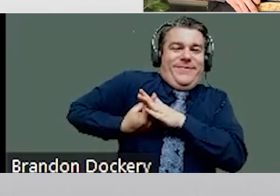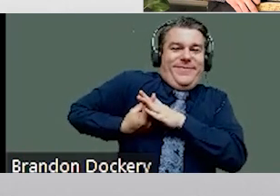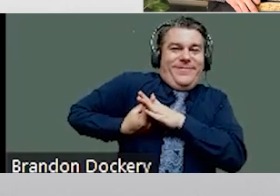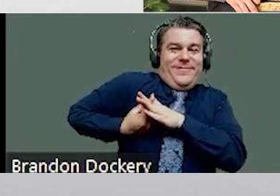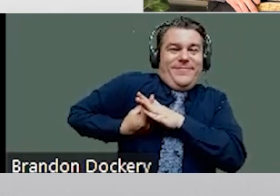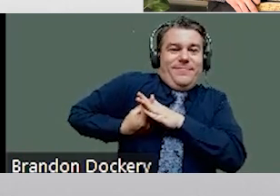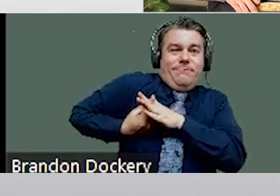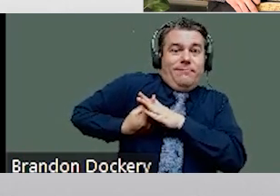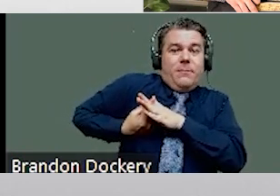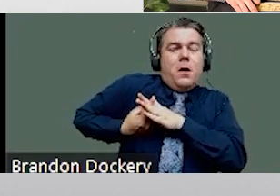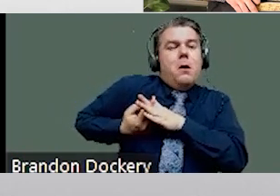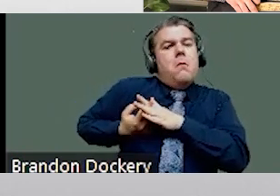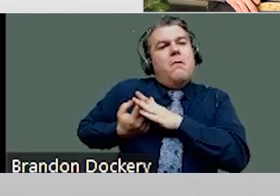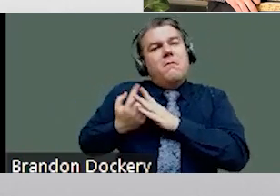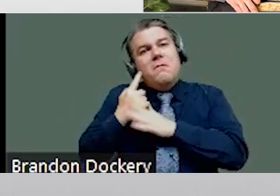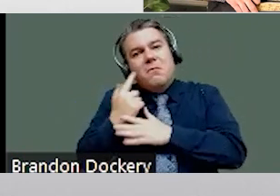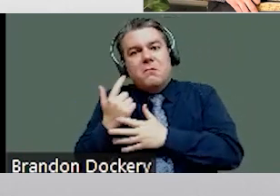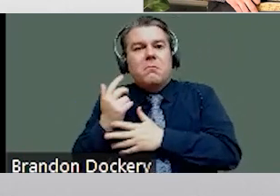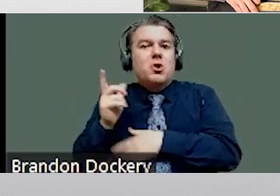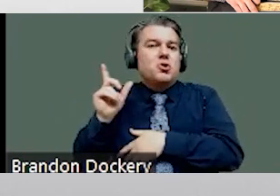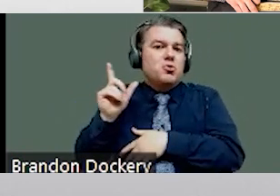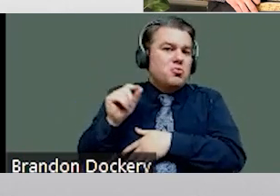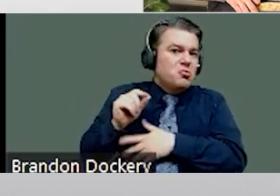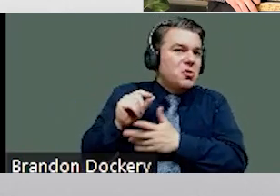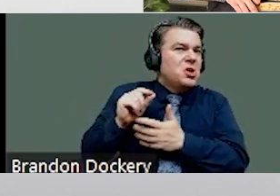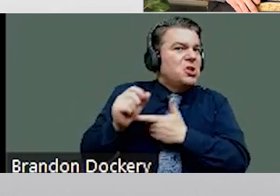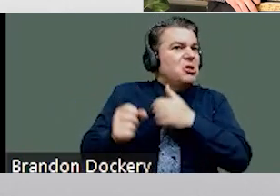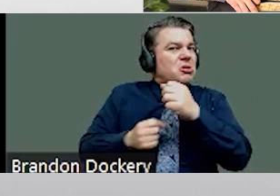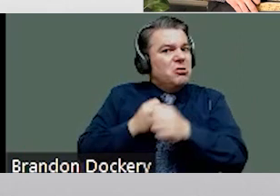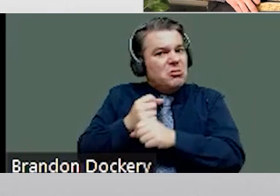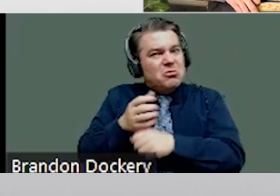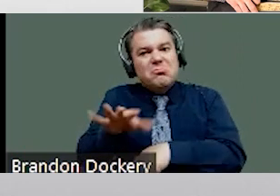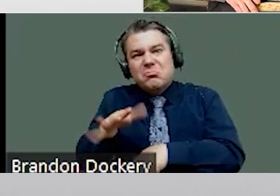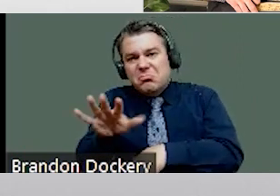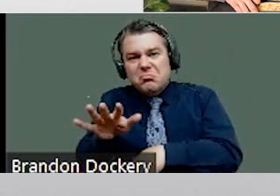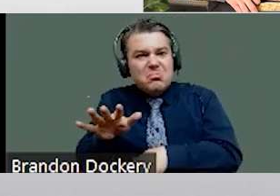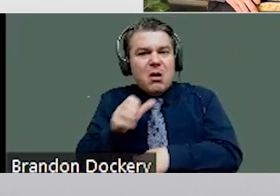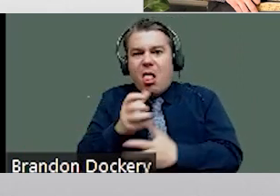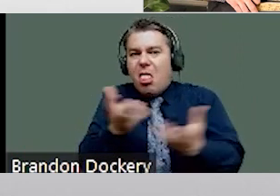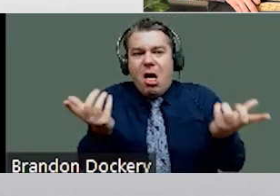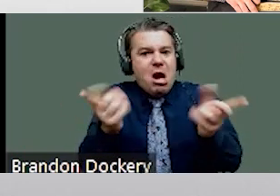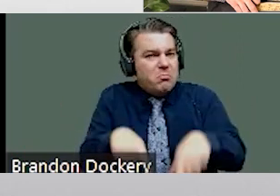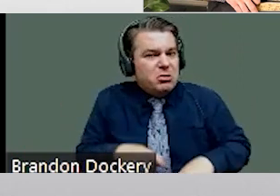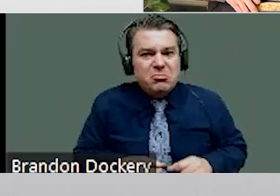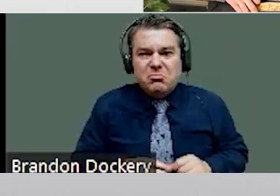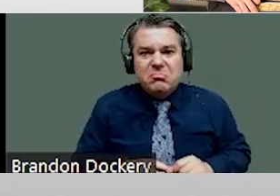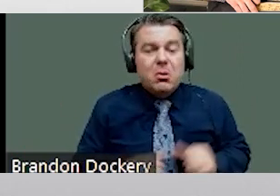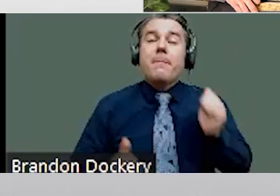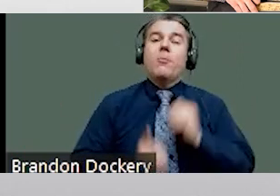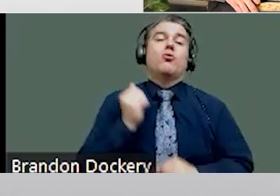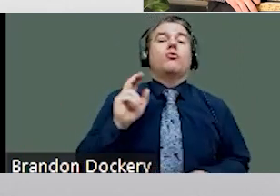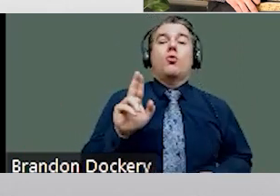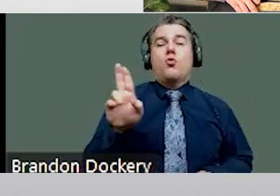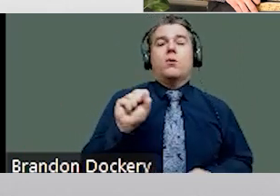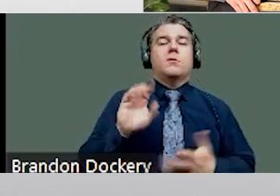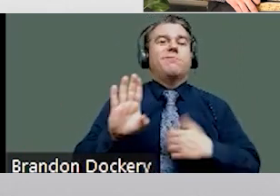But for a couple decades, not much happens. It's mostly in the